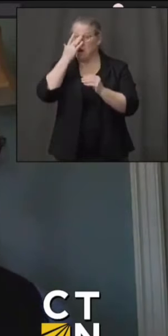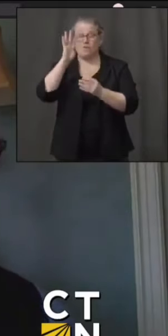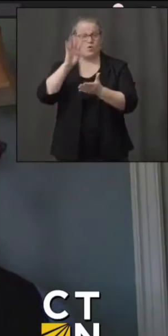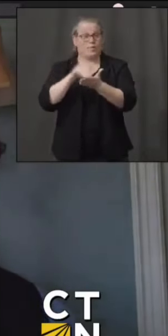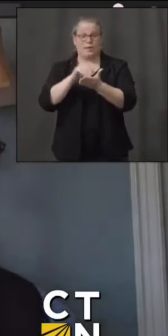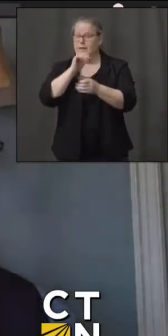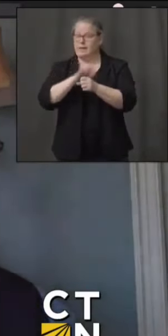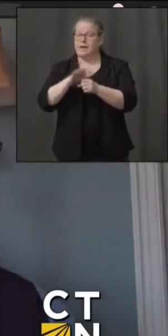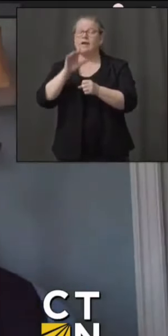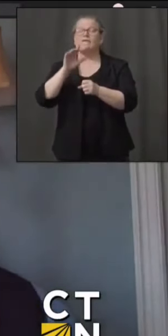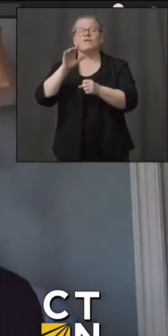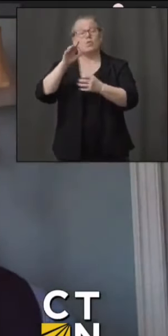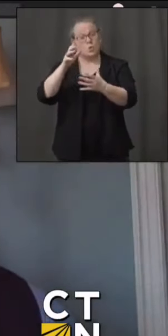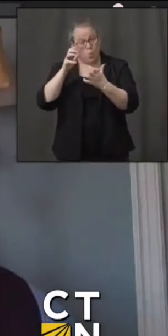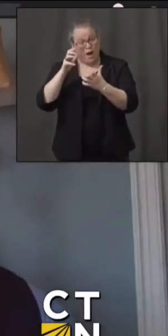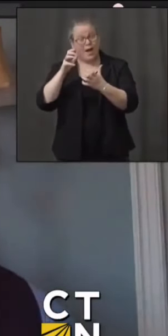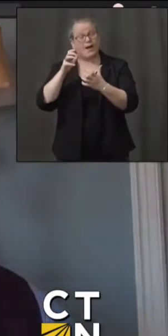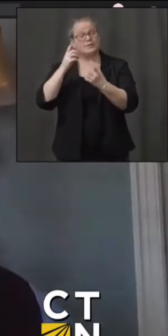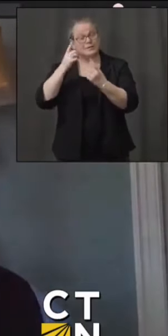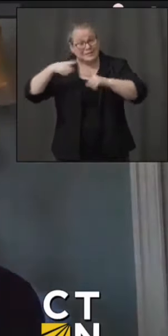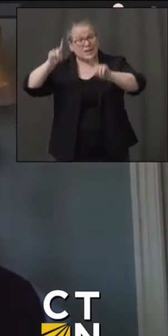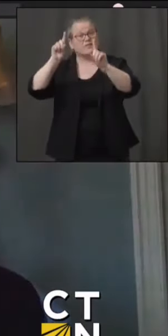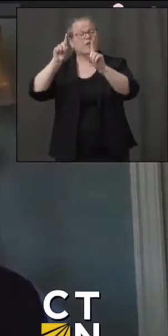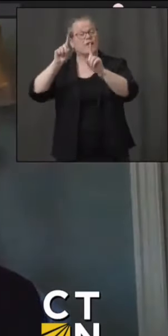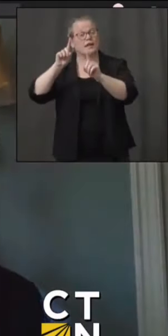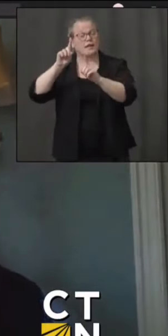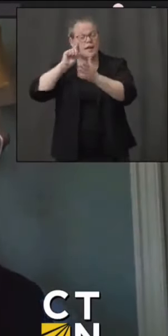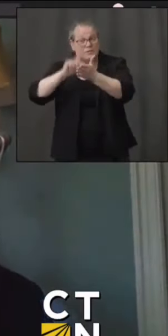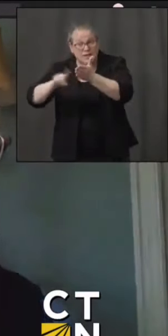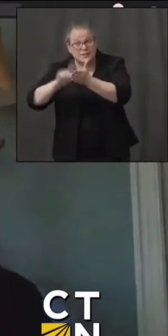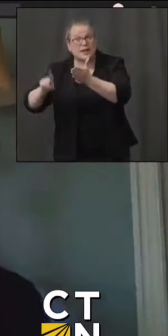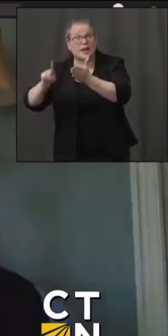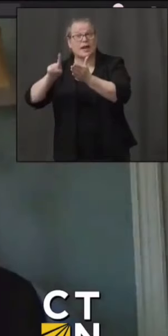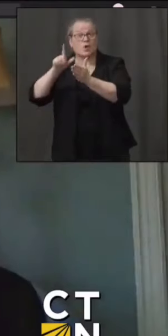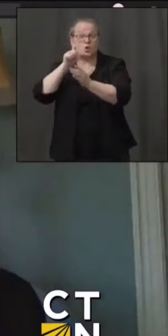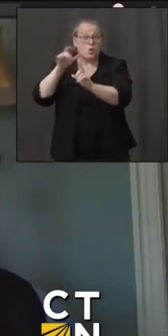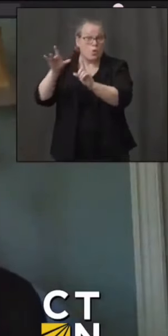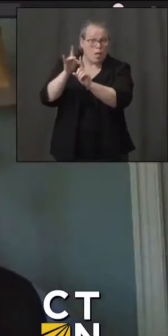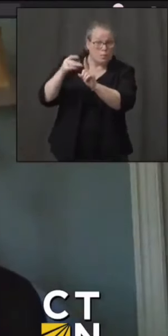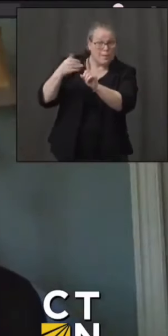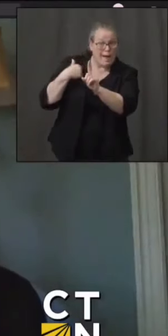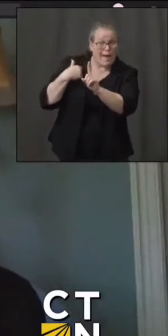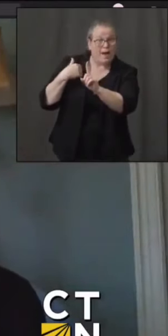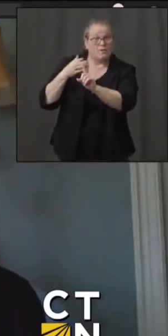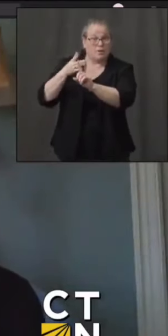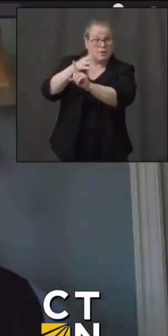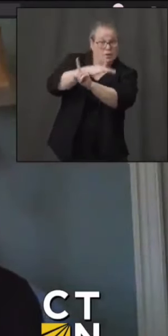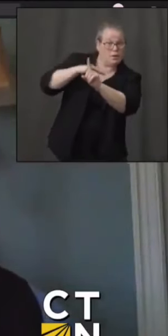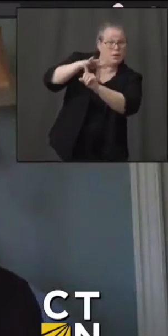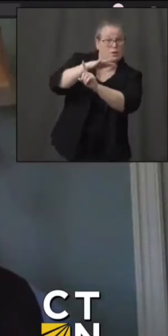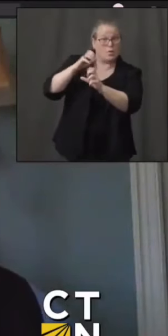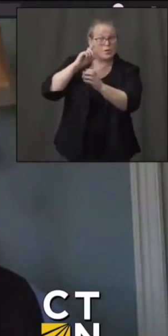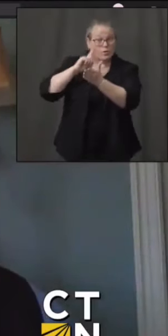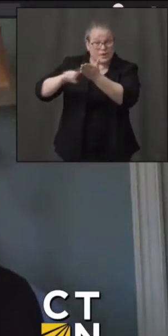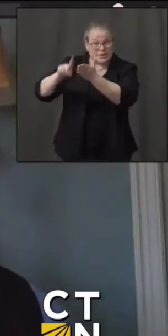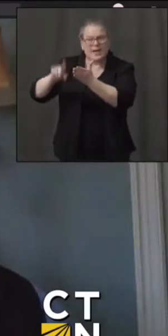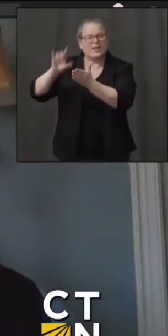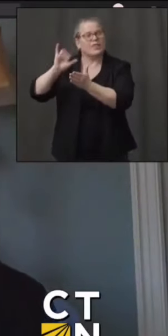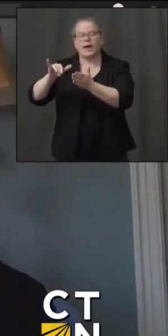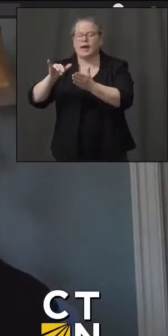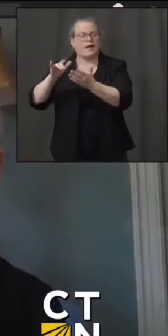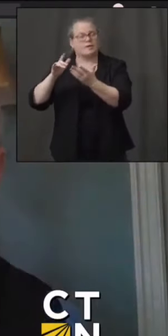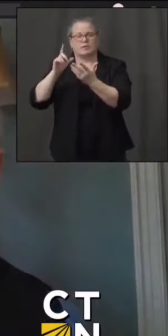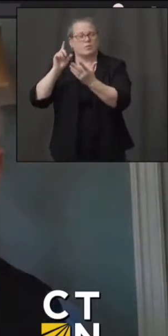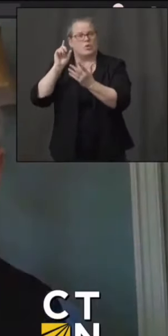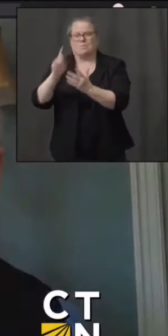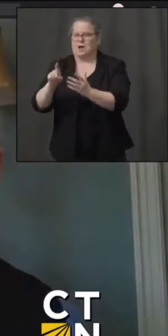to be able to successfully do contact investigations. And so I can tell you that